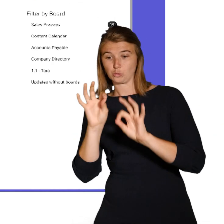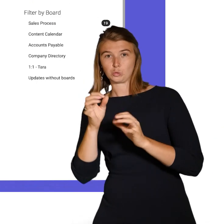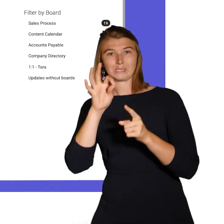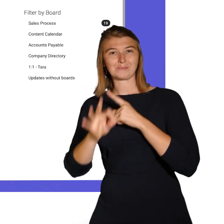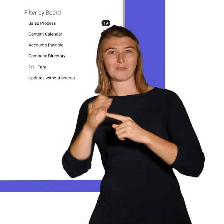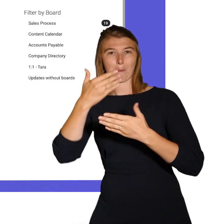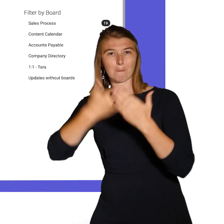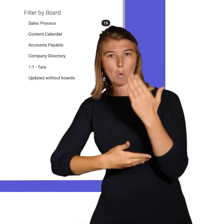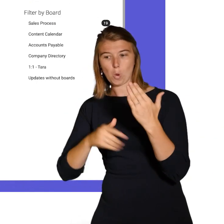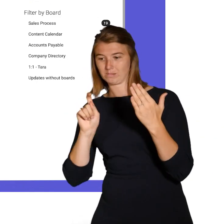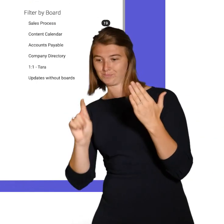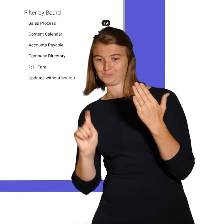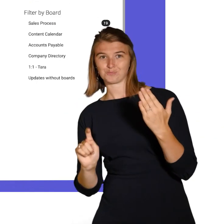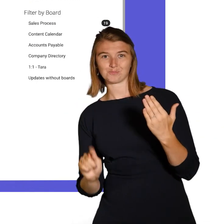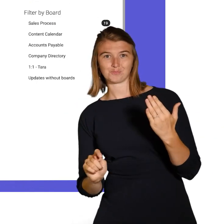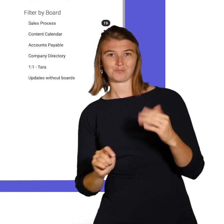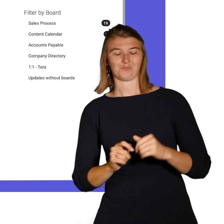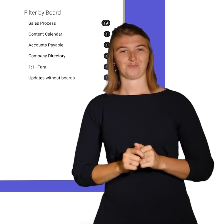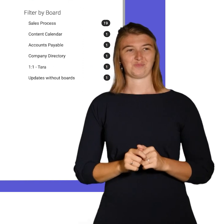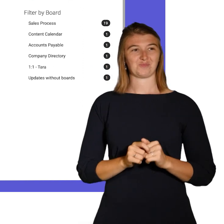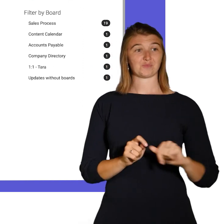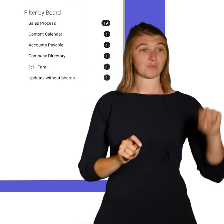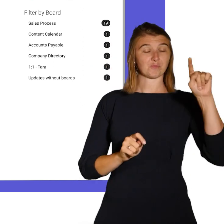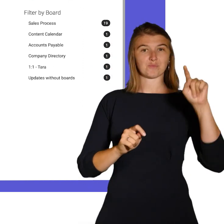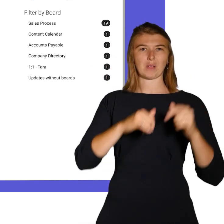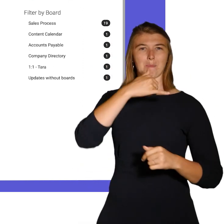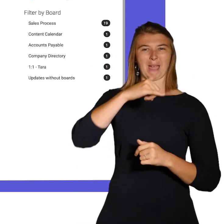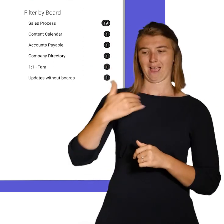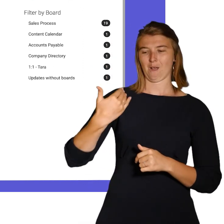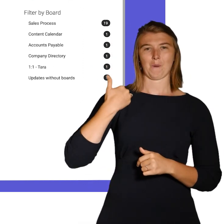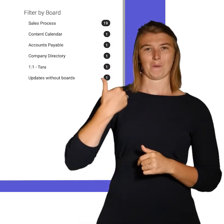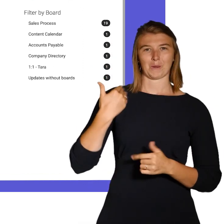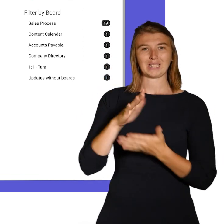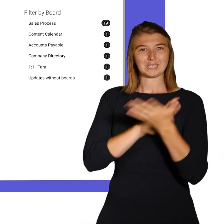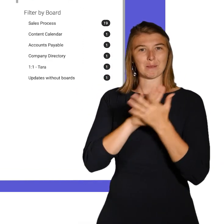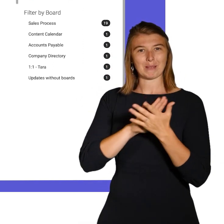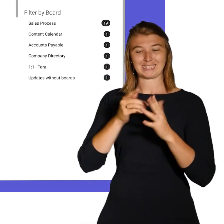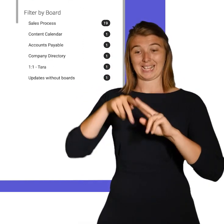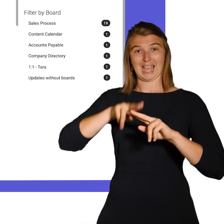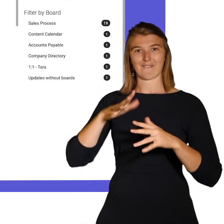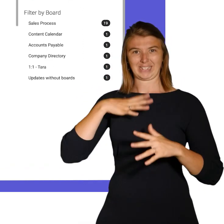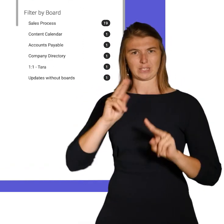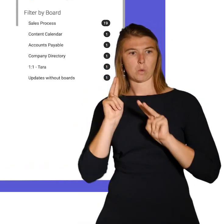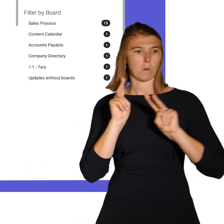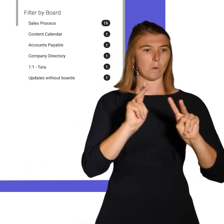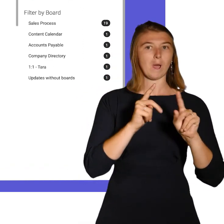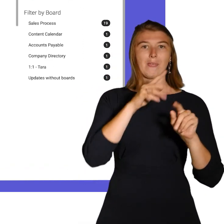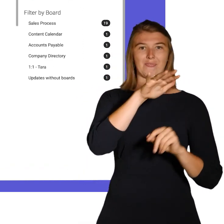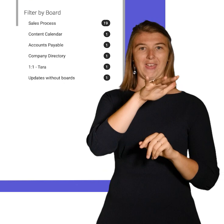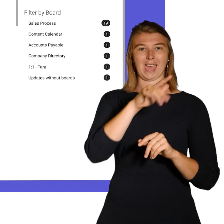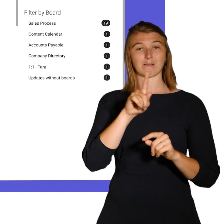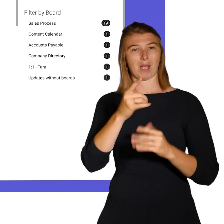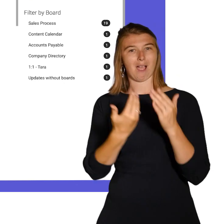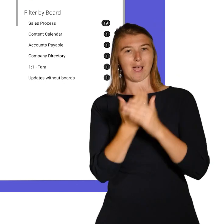bell notifications are great for quickly seeing things that need your attention, the inbox gives you the pulse of your projects and enables you to interact with